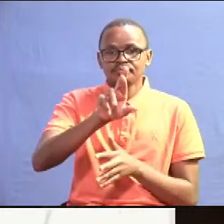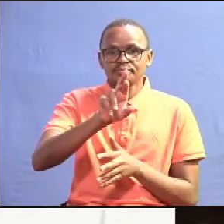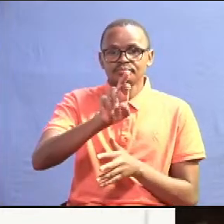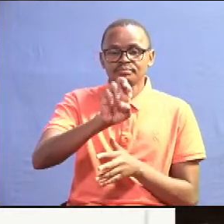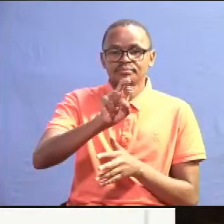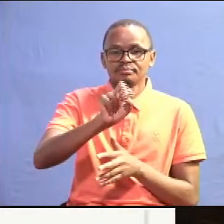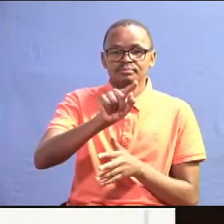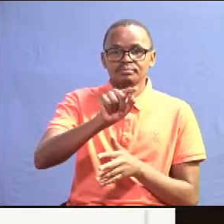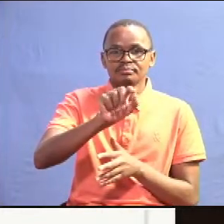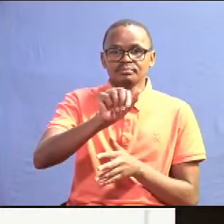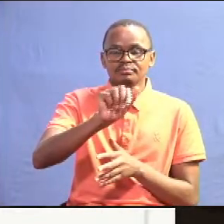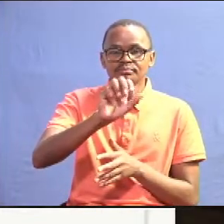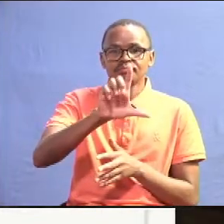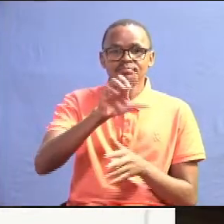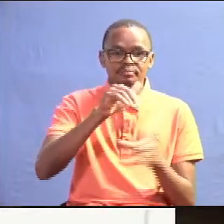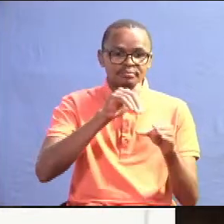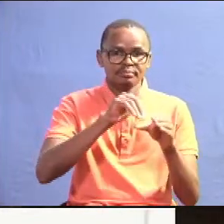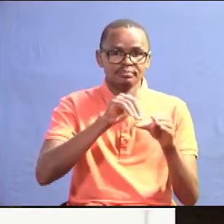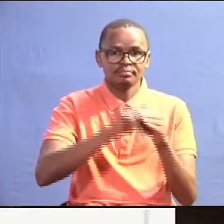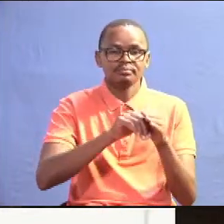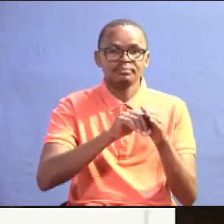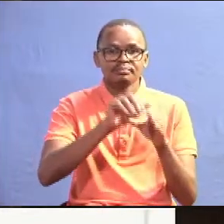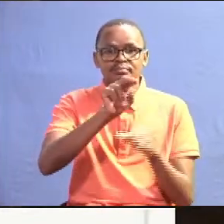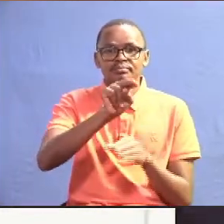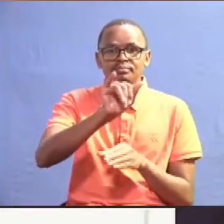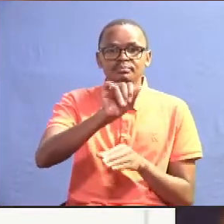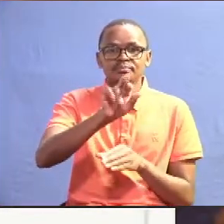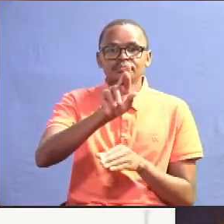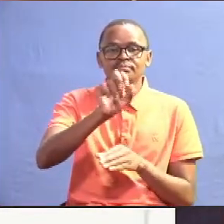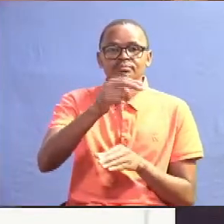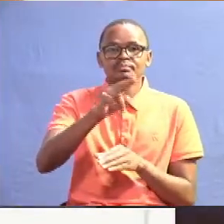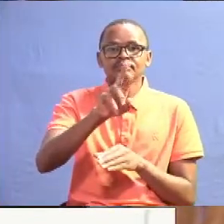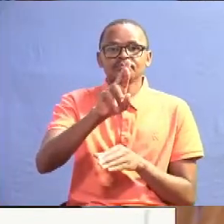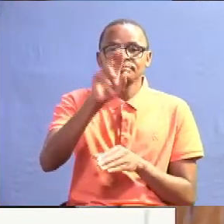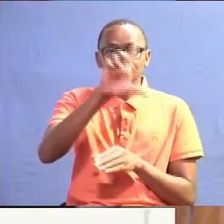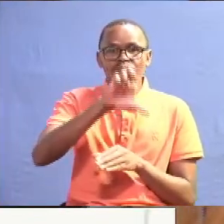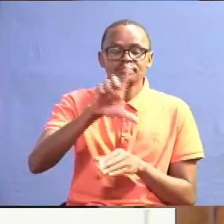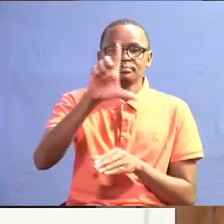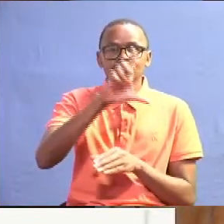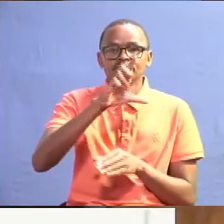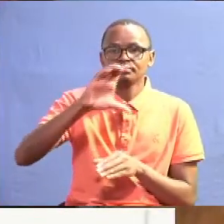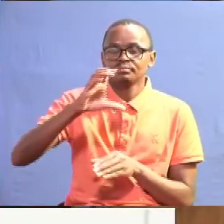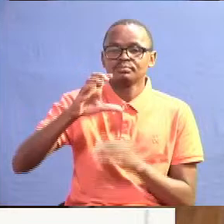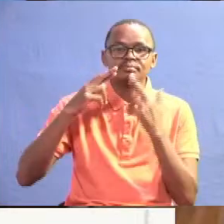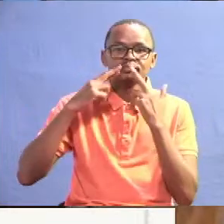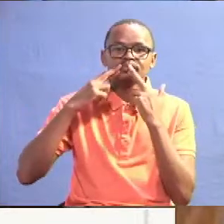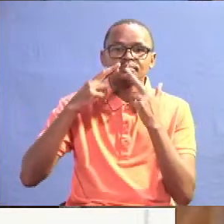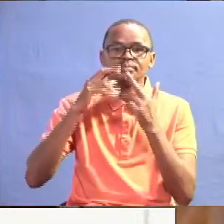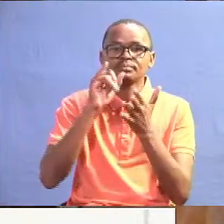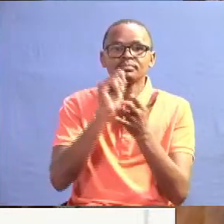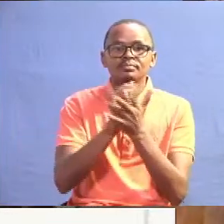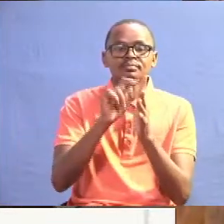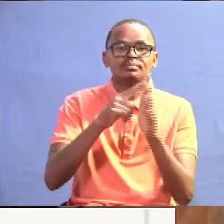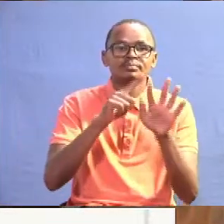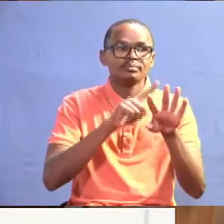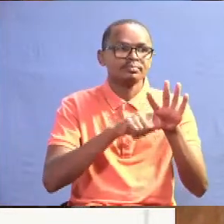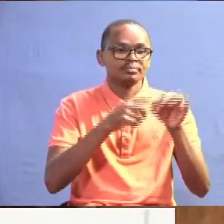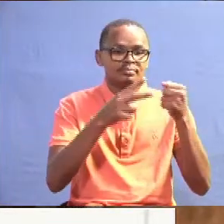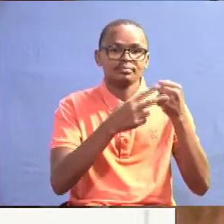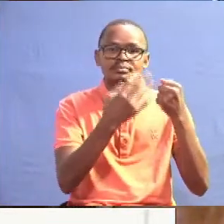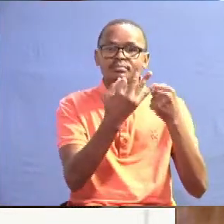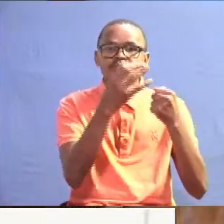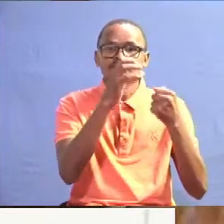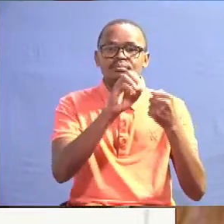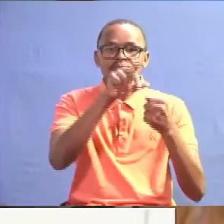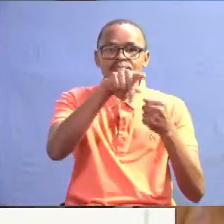the sprawling Manguo slums in the outskirts of Nyahururu town in Laikipia County. It was reported that the fire started at around 7:30